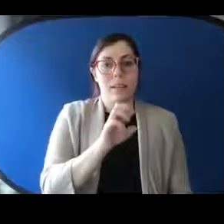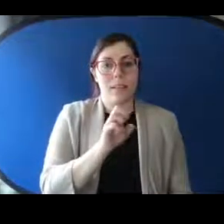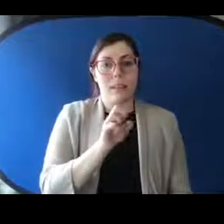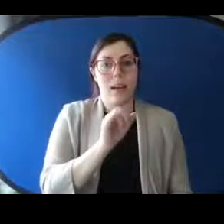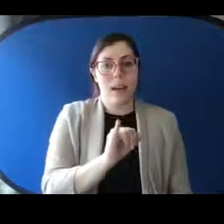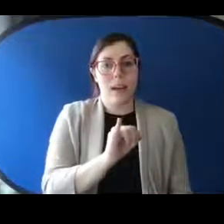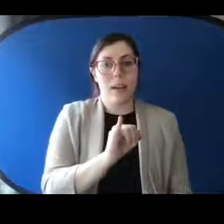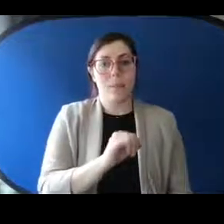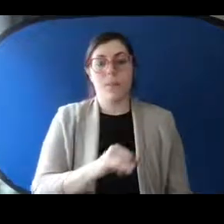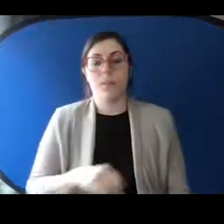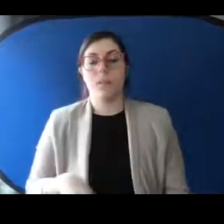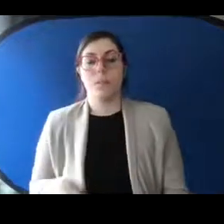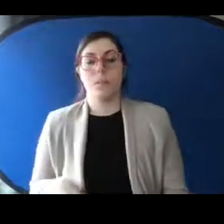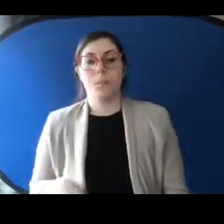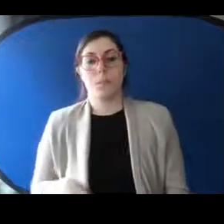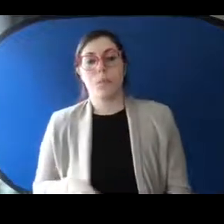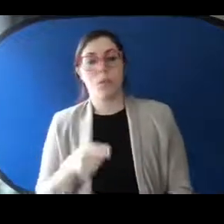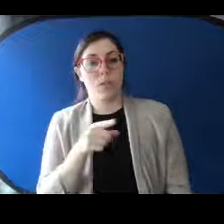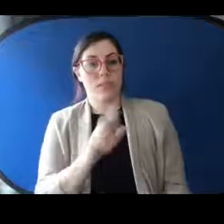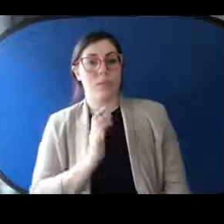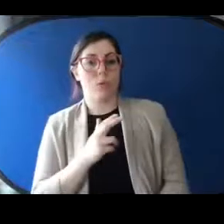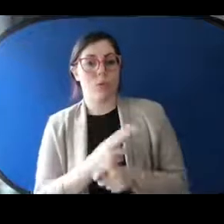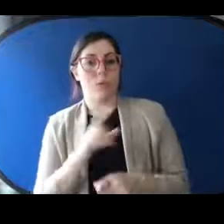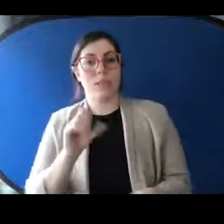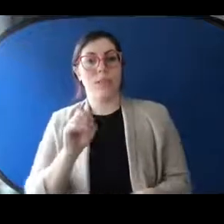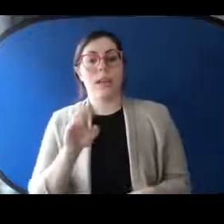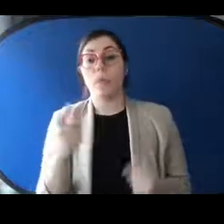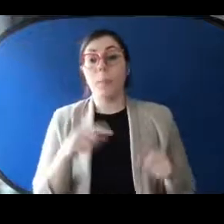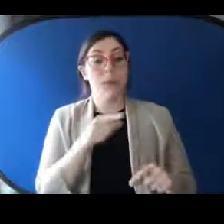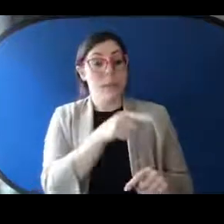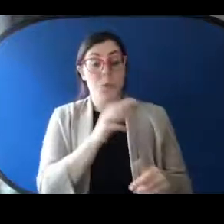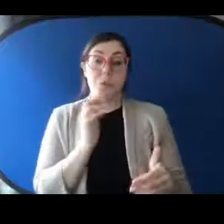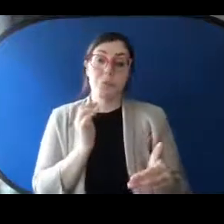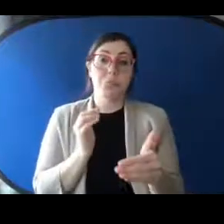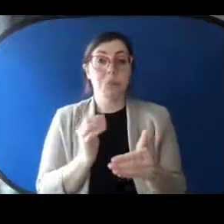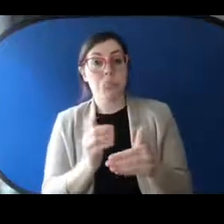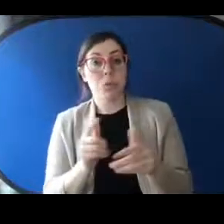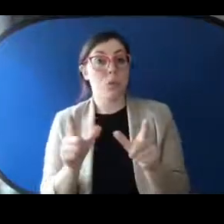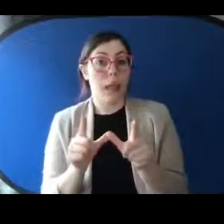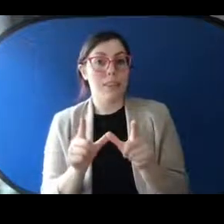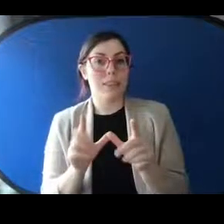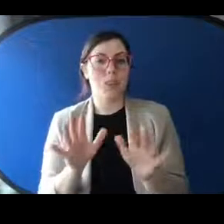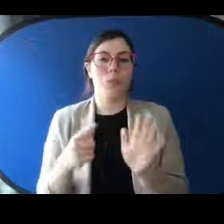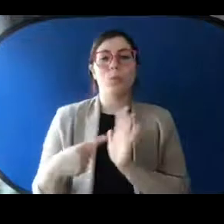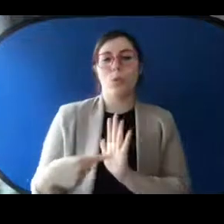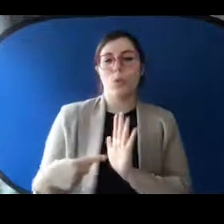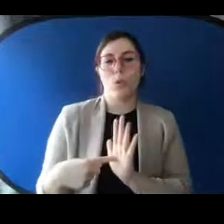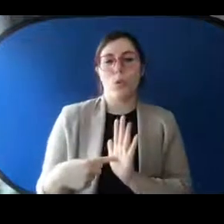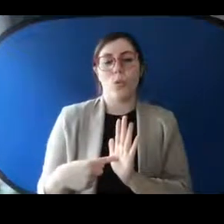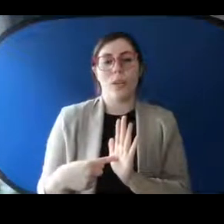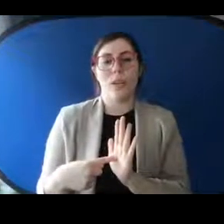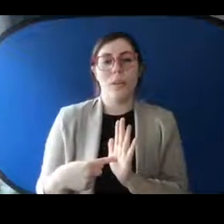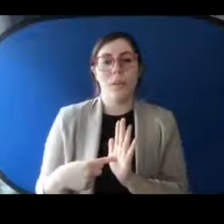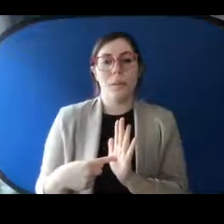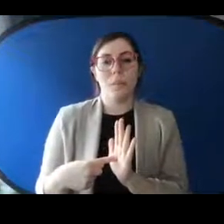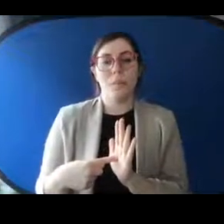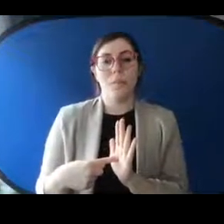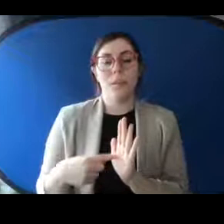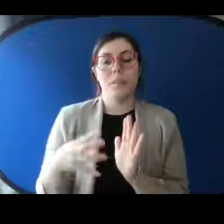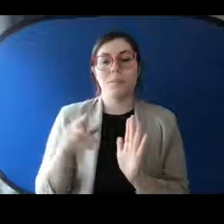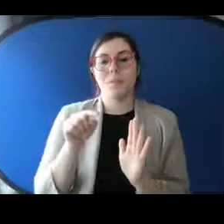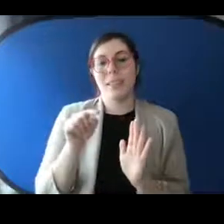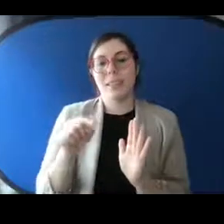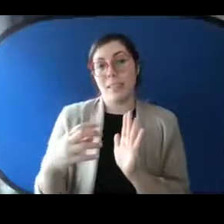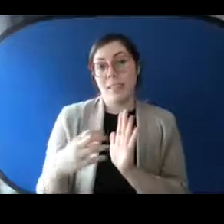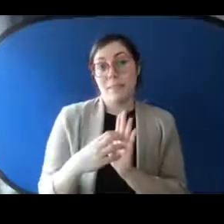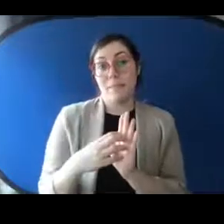Now, we're kind of getting closer to a license. If you move to the next slide, I'll highlight the piece that is sort